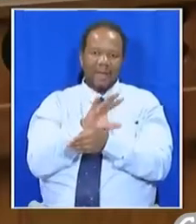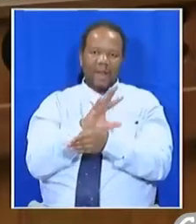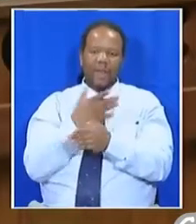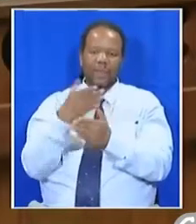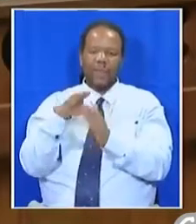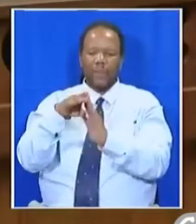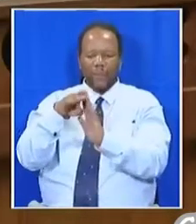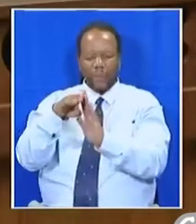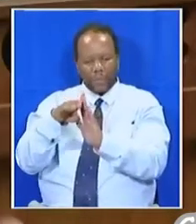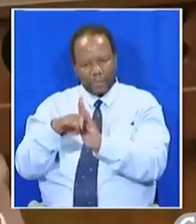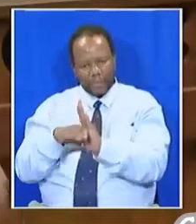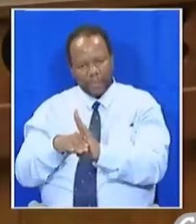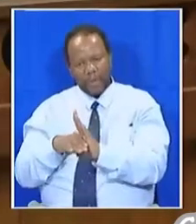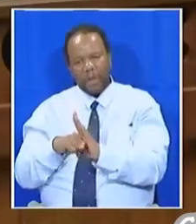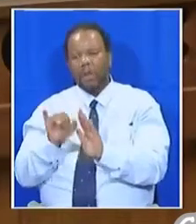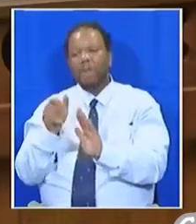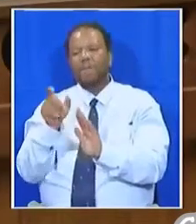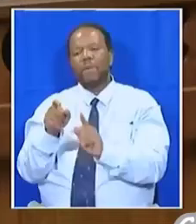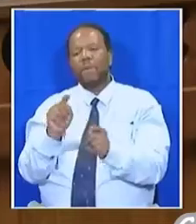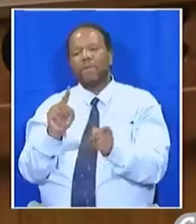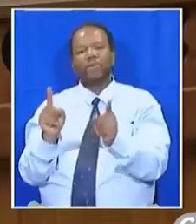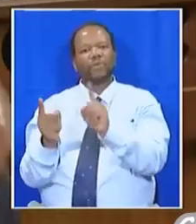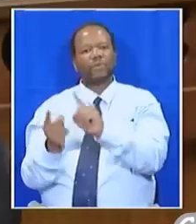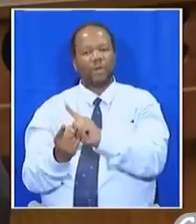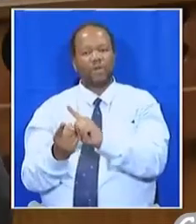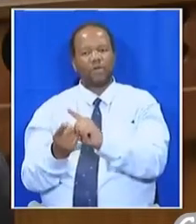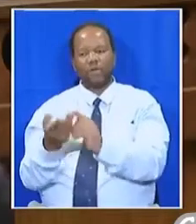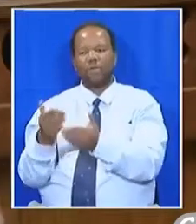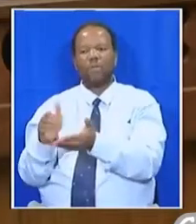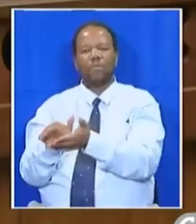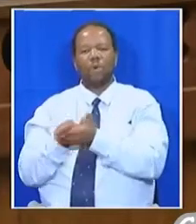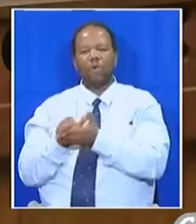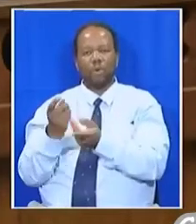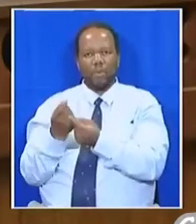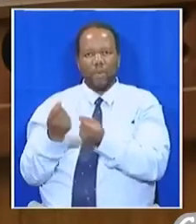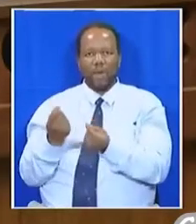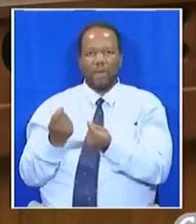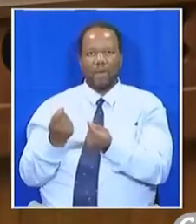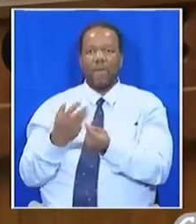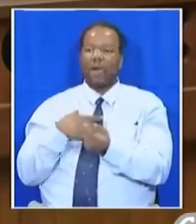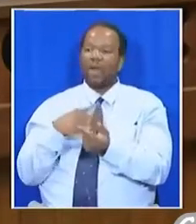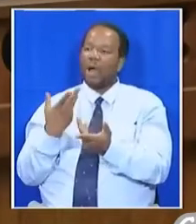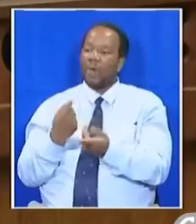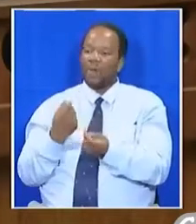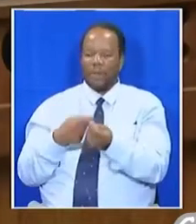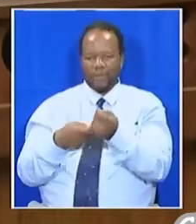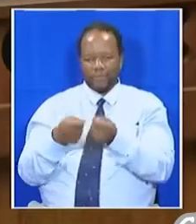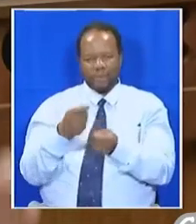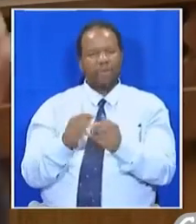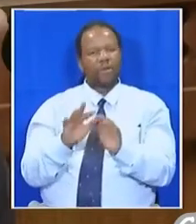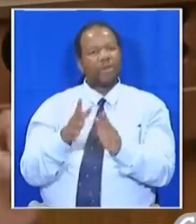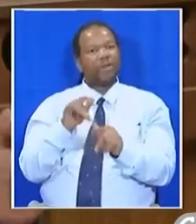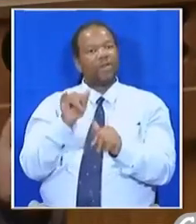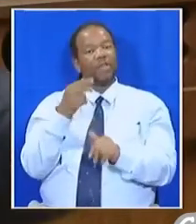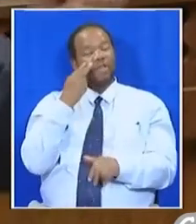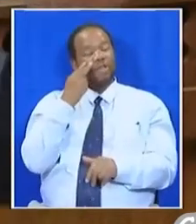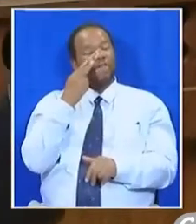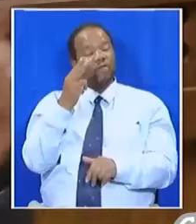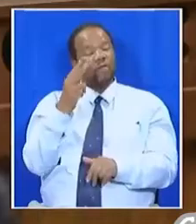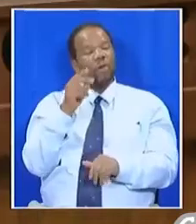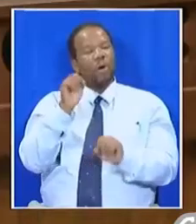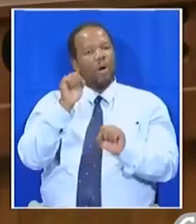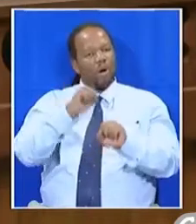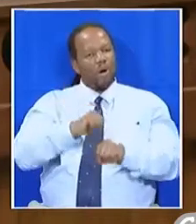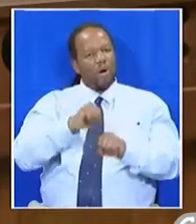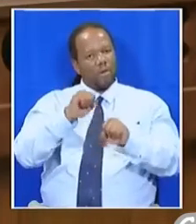change in borrowing and spending habits. But I am in agreement with the view that was expressed that let's ensure that the